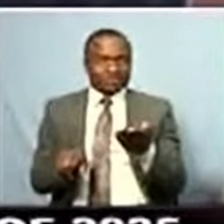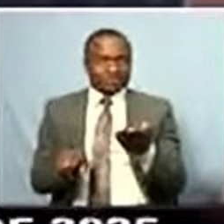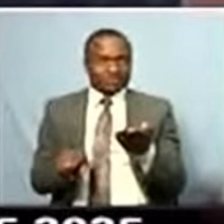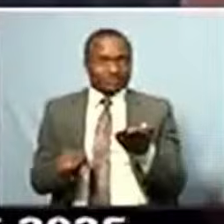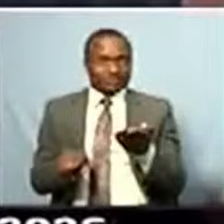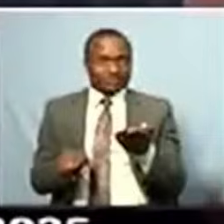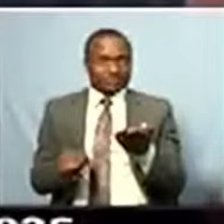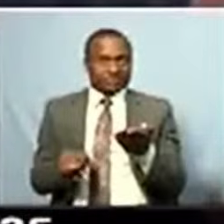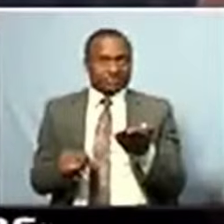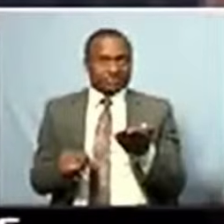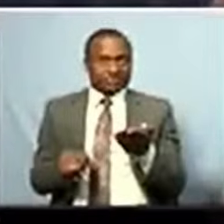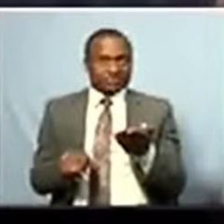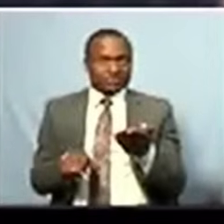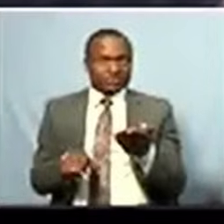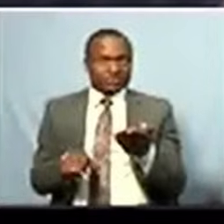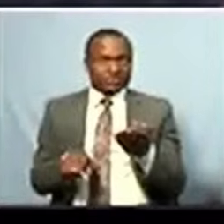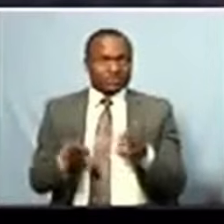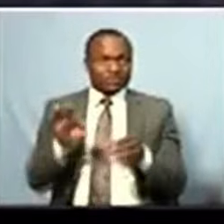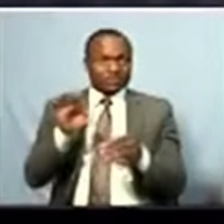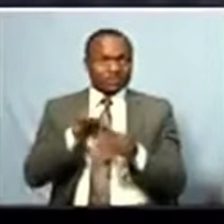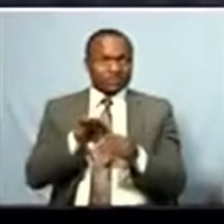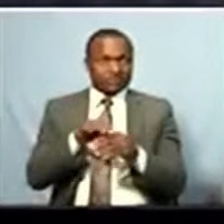the ballot, isn't it?